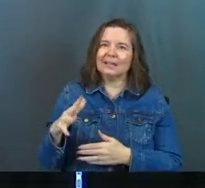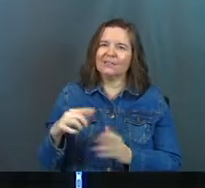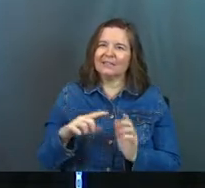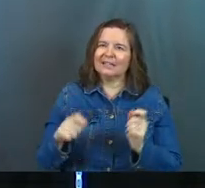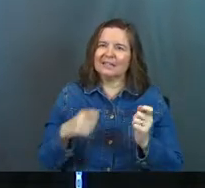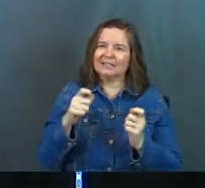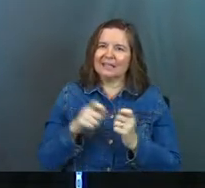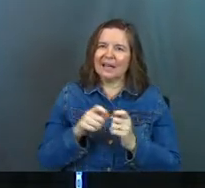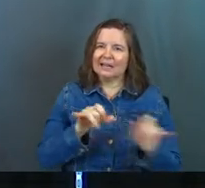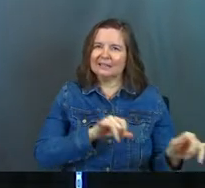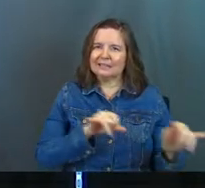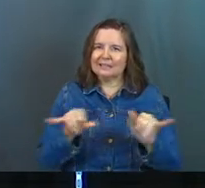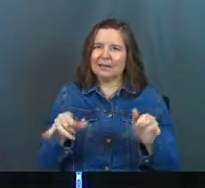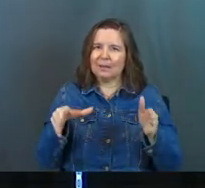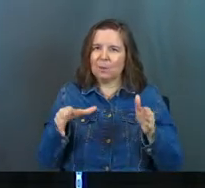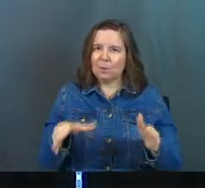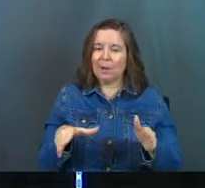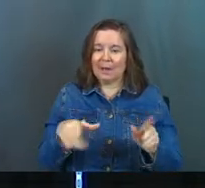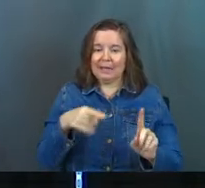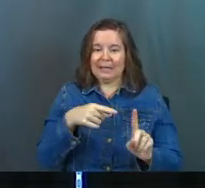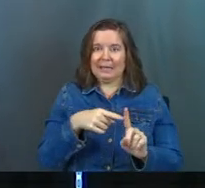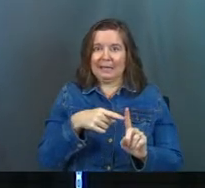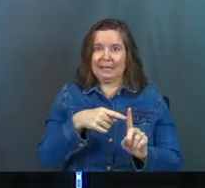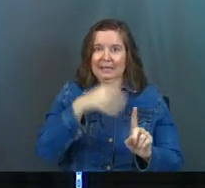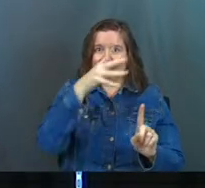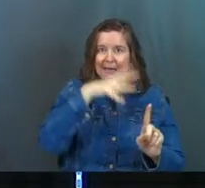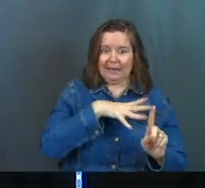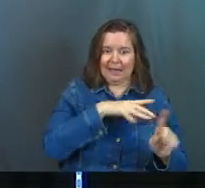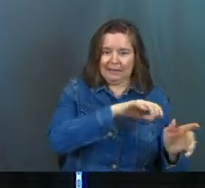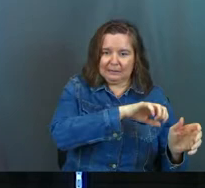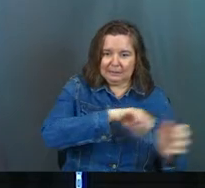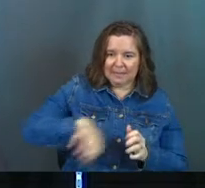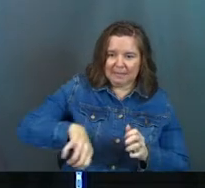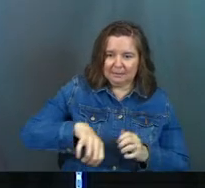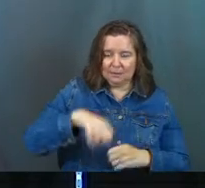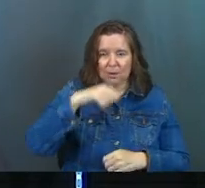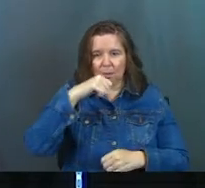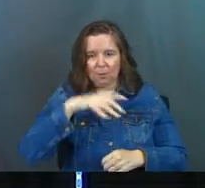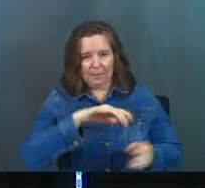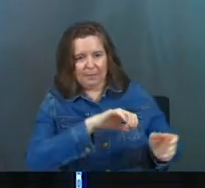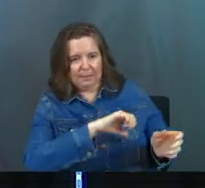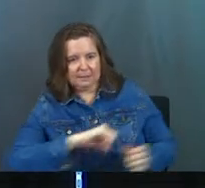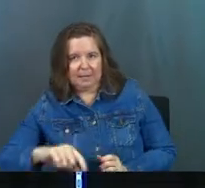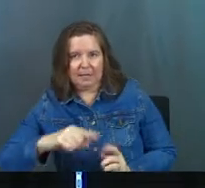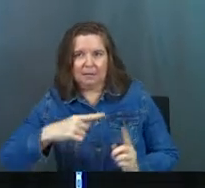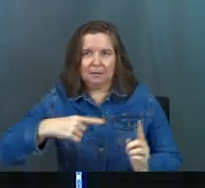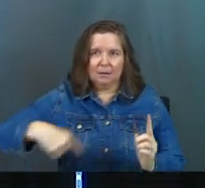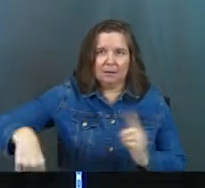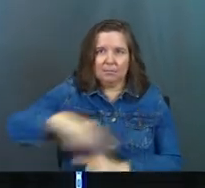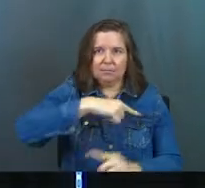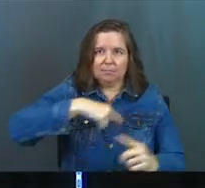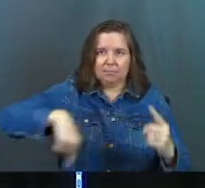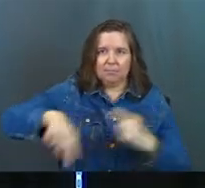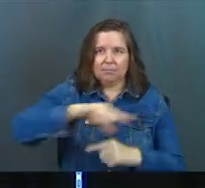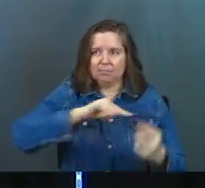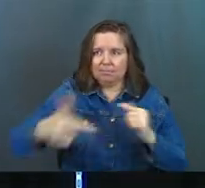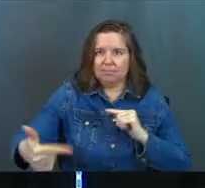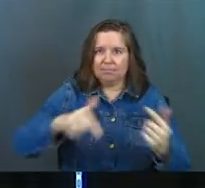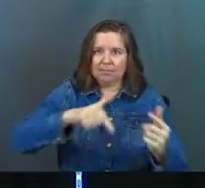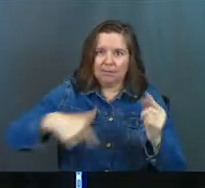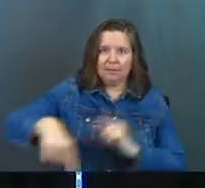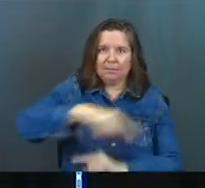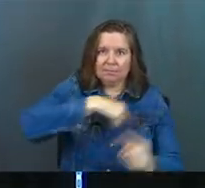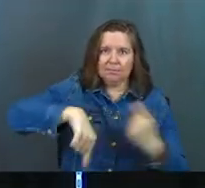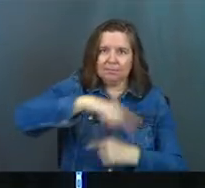the exact same way. He spins it. She spins it. And we have a great time. I